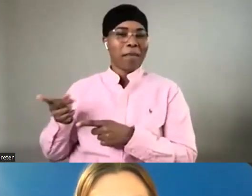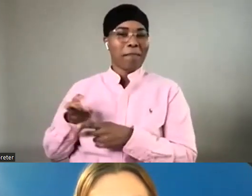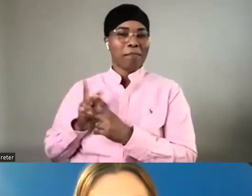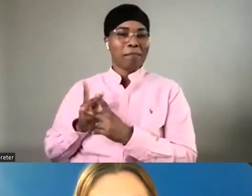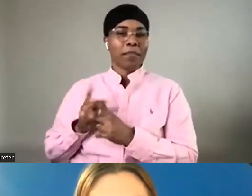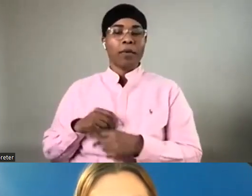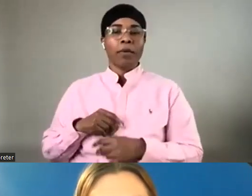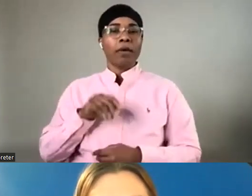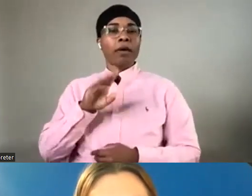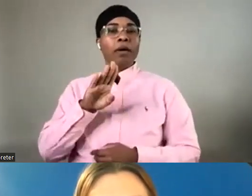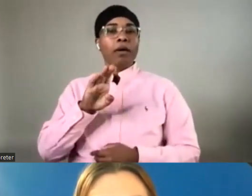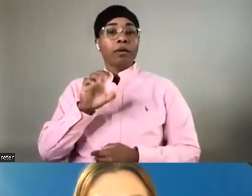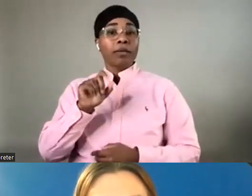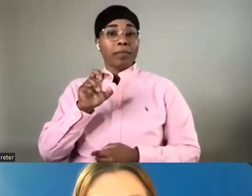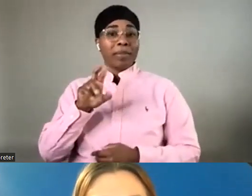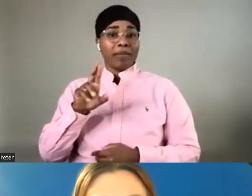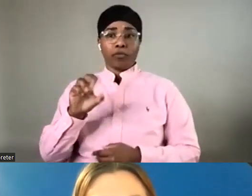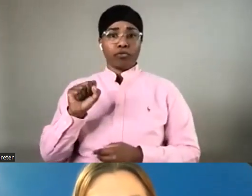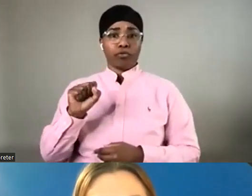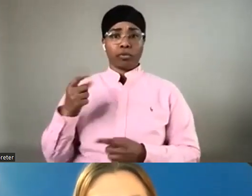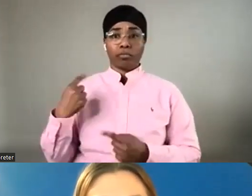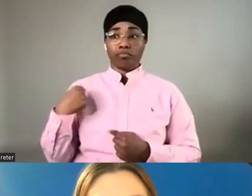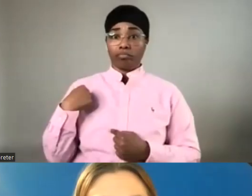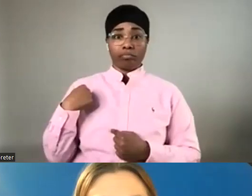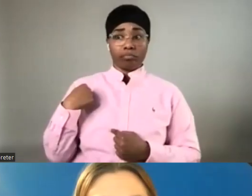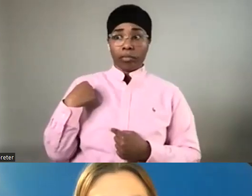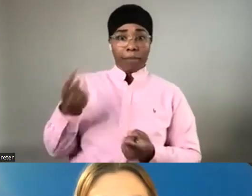been here, and they dam waters,